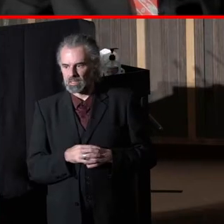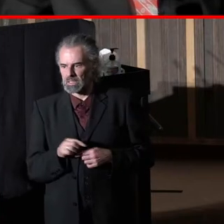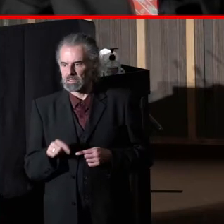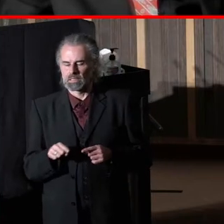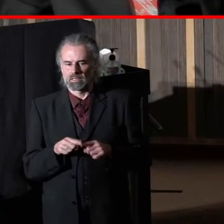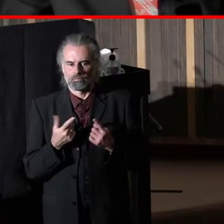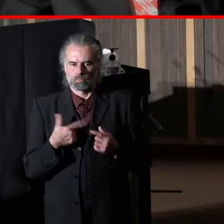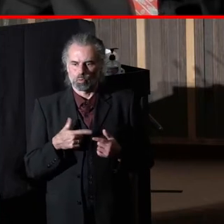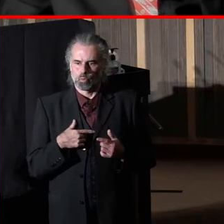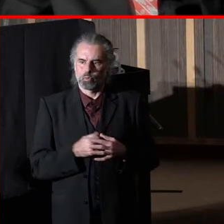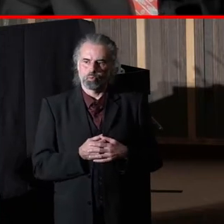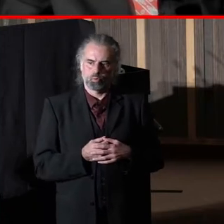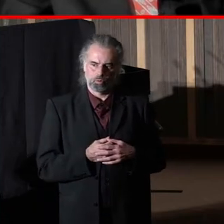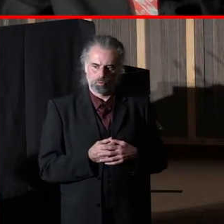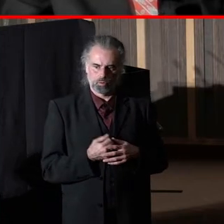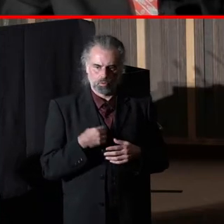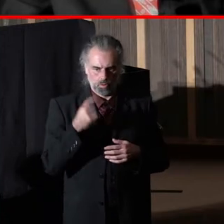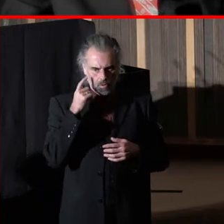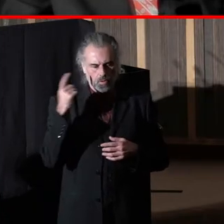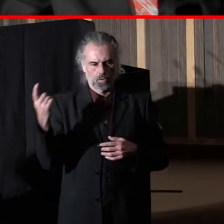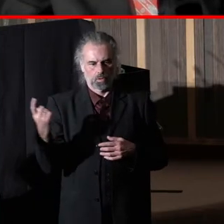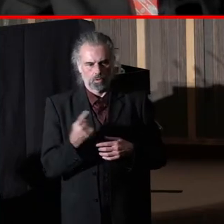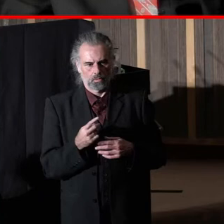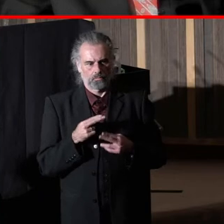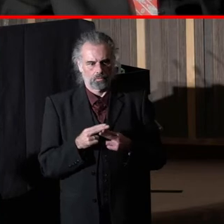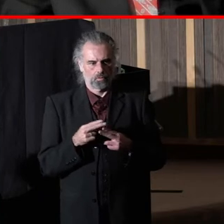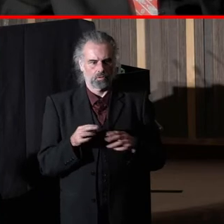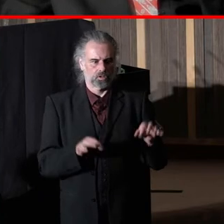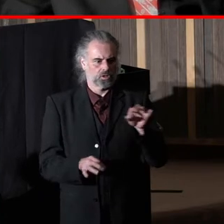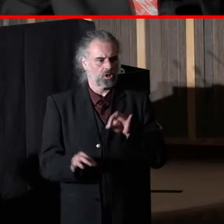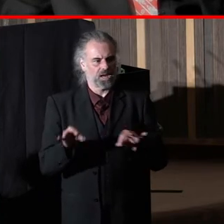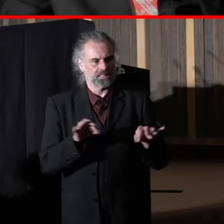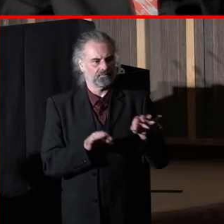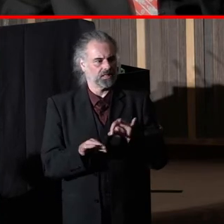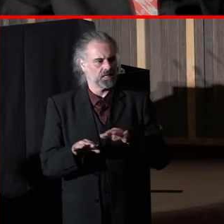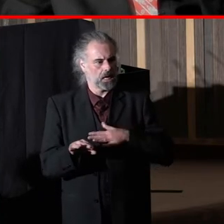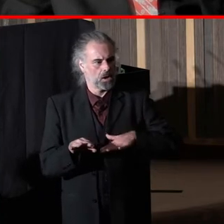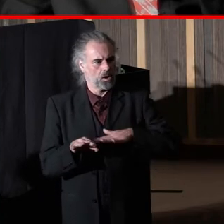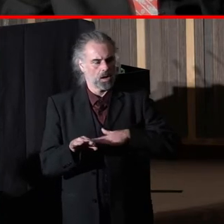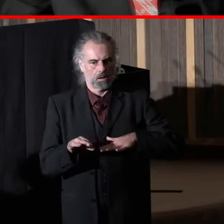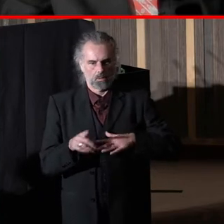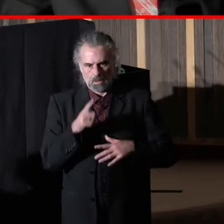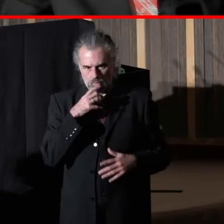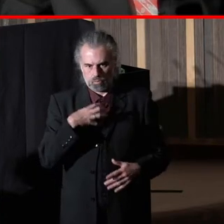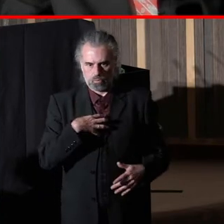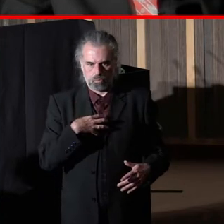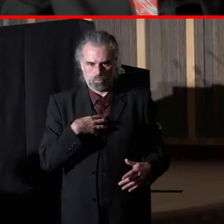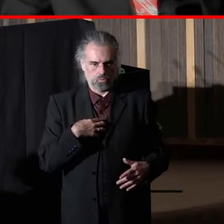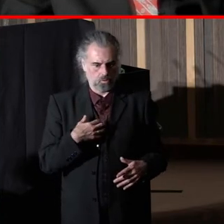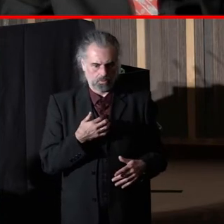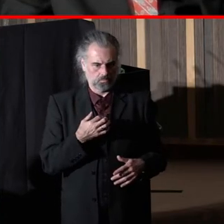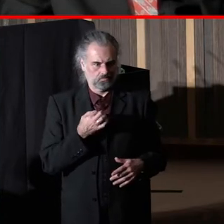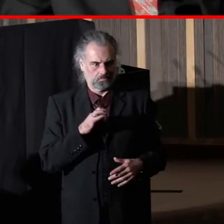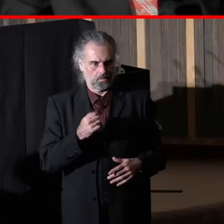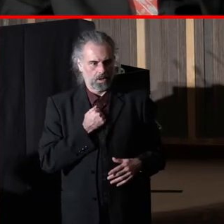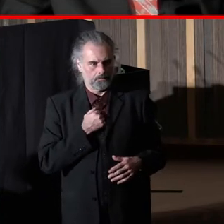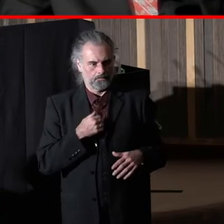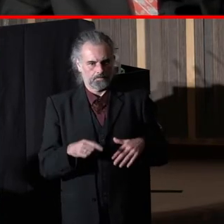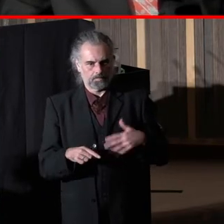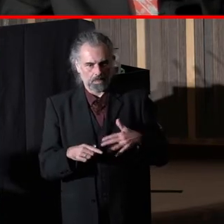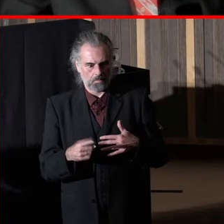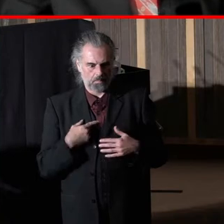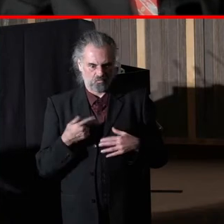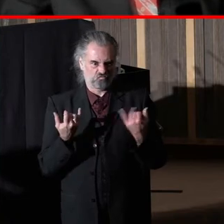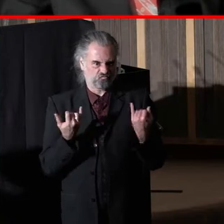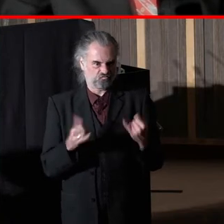different because, I guess, coming into kind of the scientific field, there's such a fear from someone who doesn't really come from that background of getting